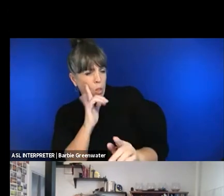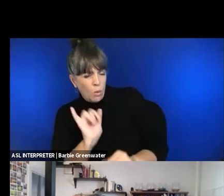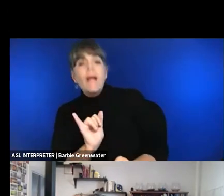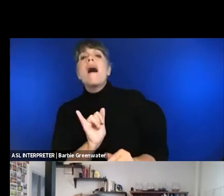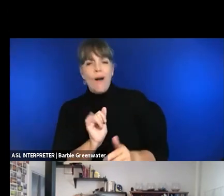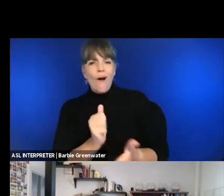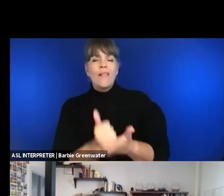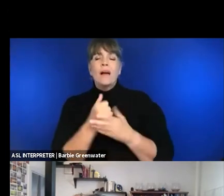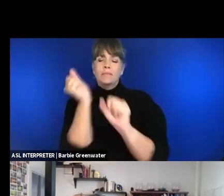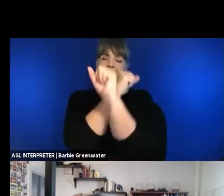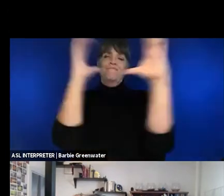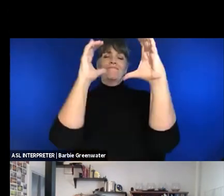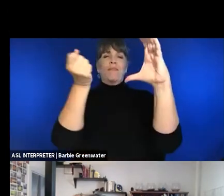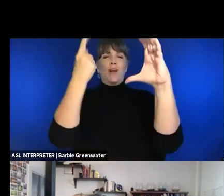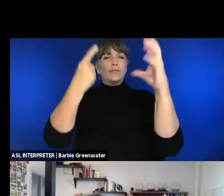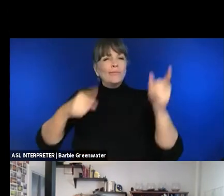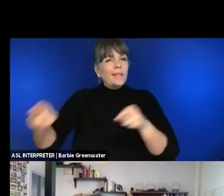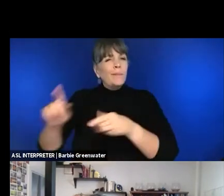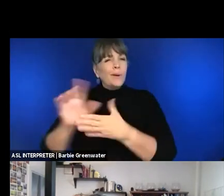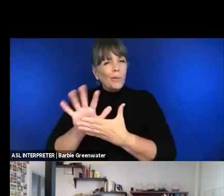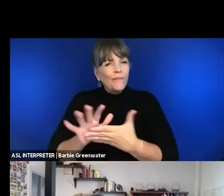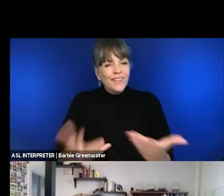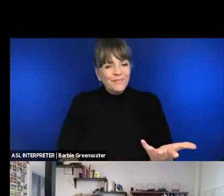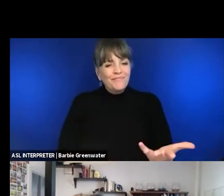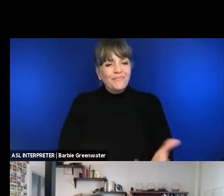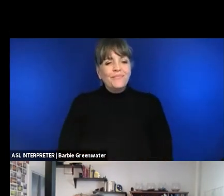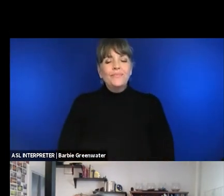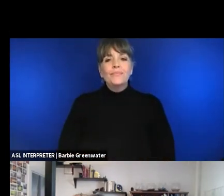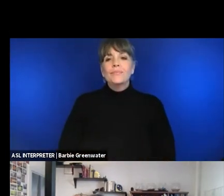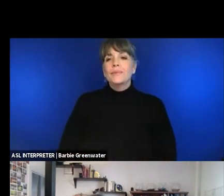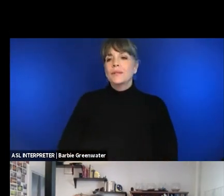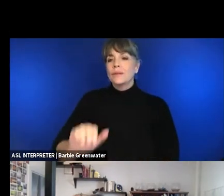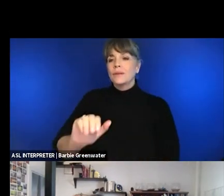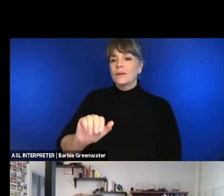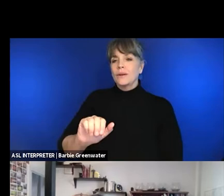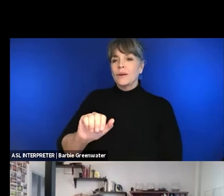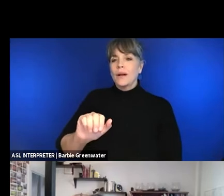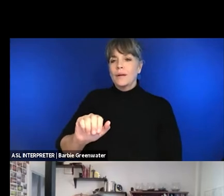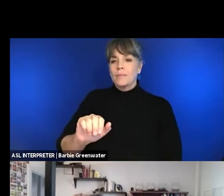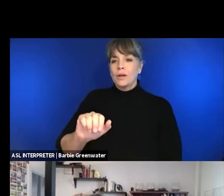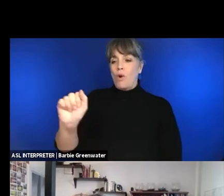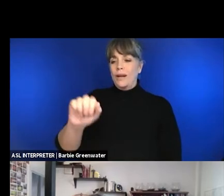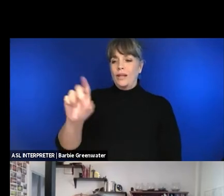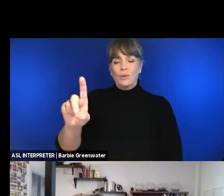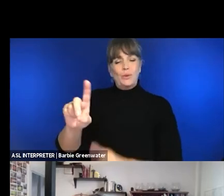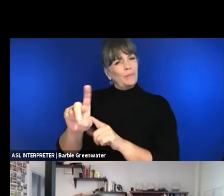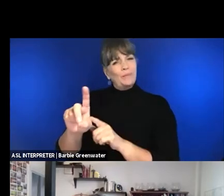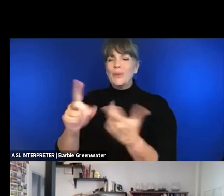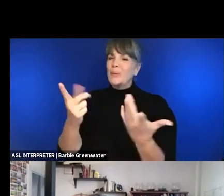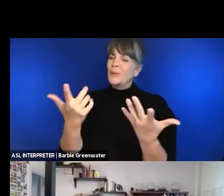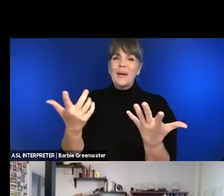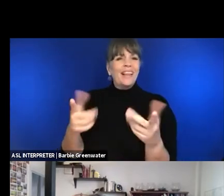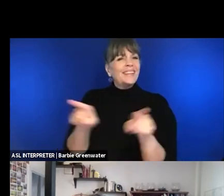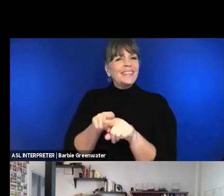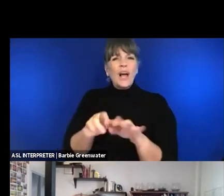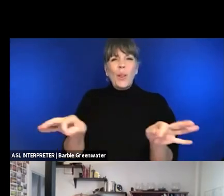how do you find out about audio description? Well, that's a mystery as well. I mean, again, description isn't as ubiquitous as closed